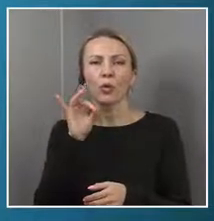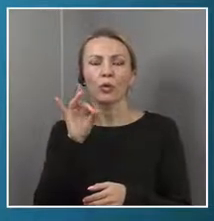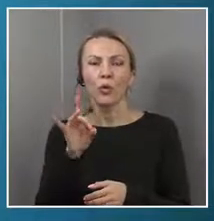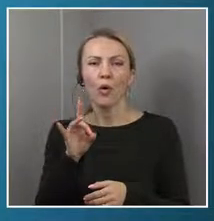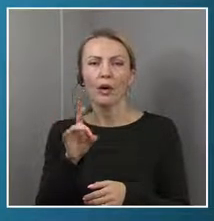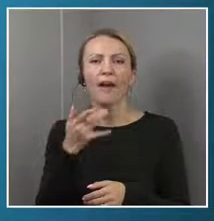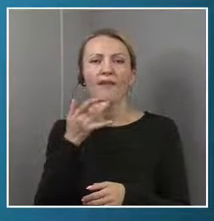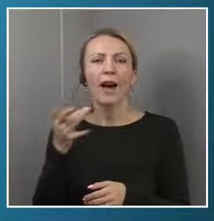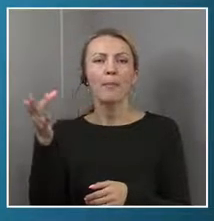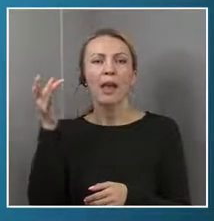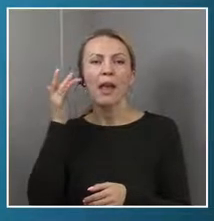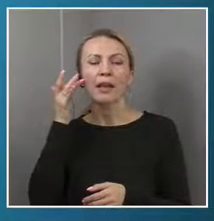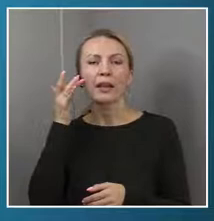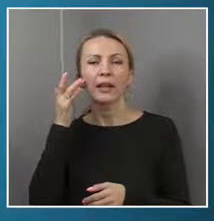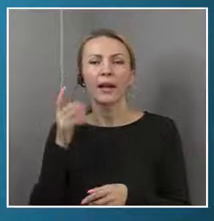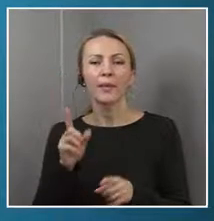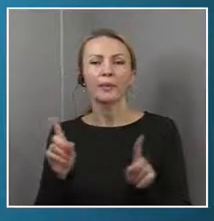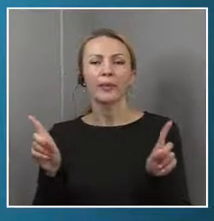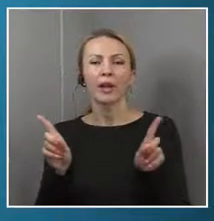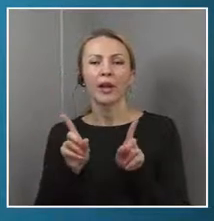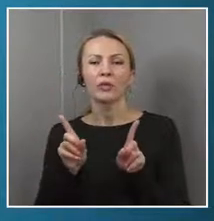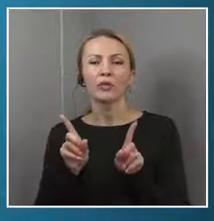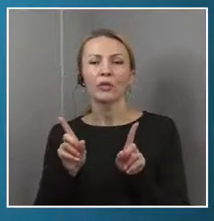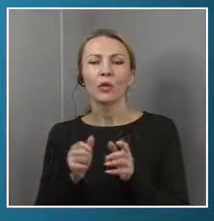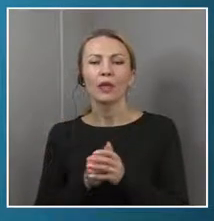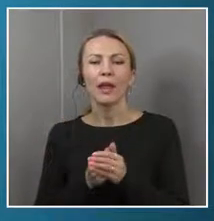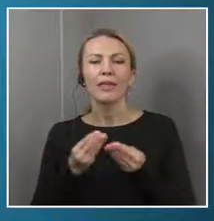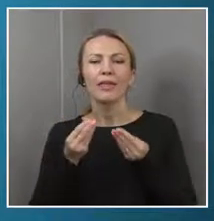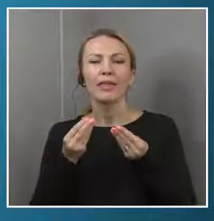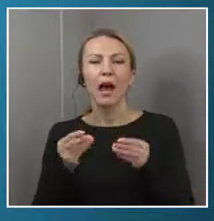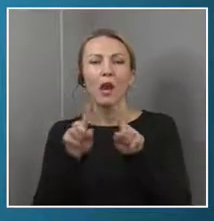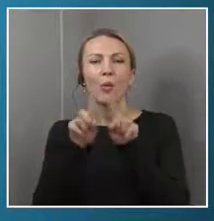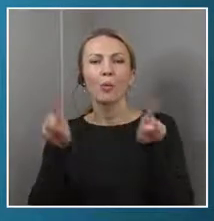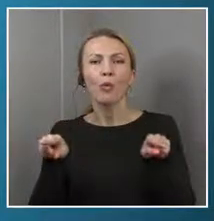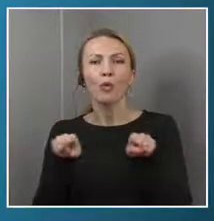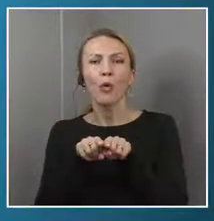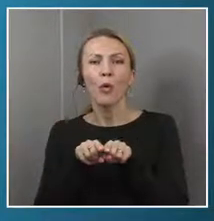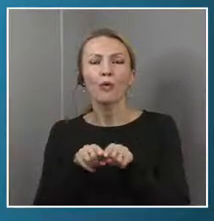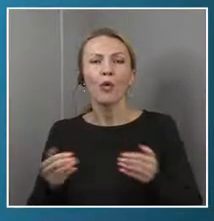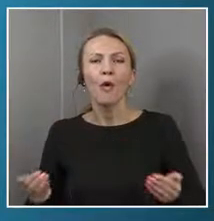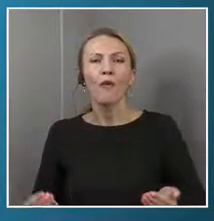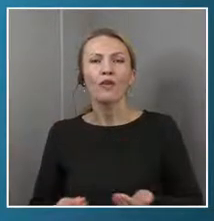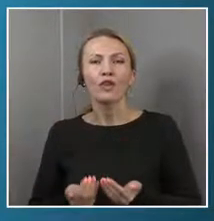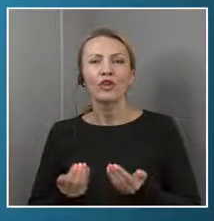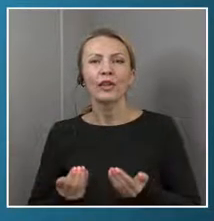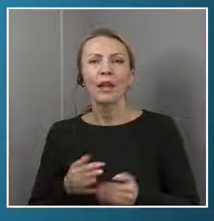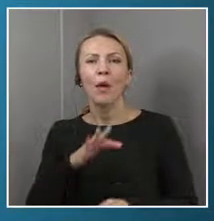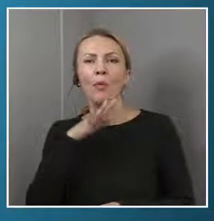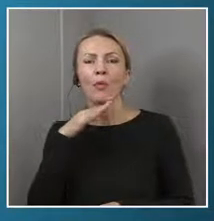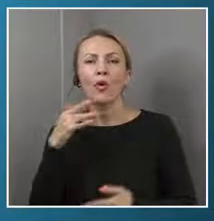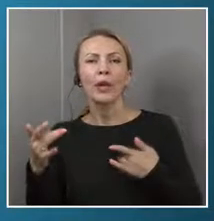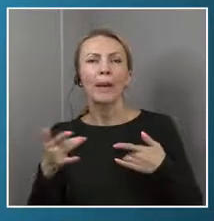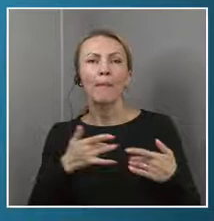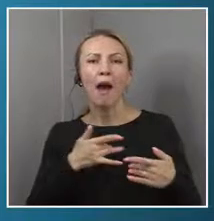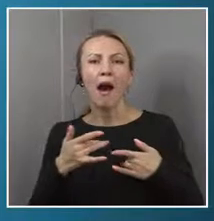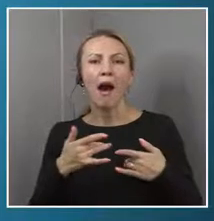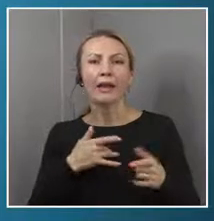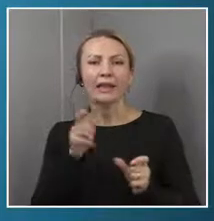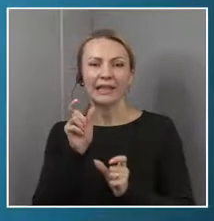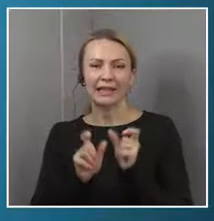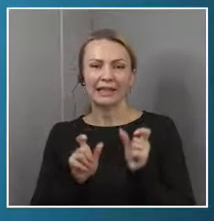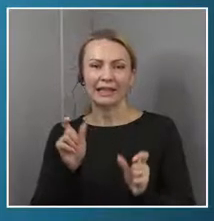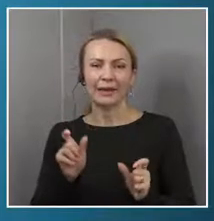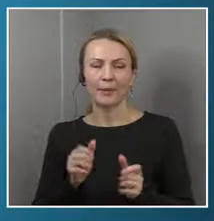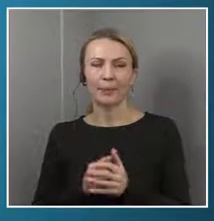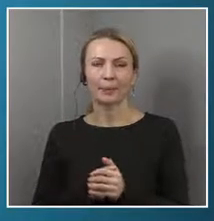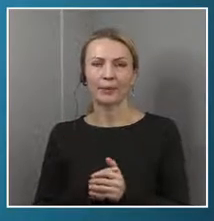downtown galleries long before their enormous wealth enabled them to acquire more or less whatever they wanted. Eli Broad